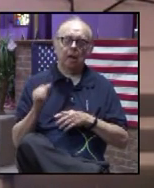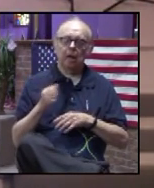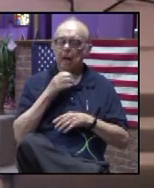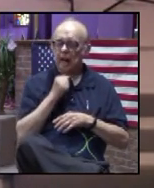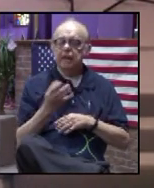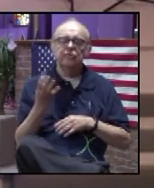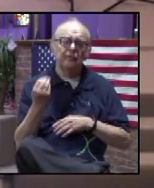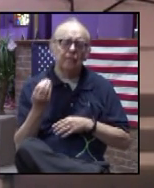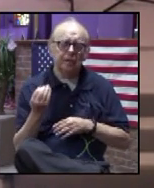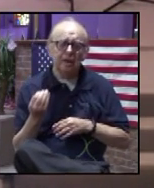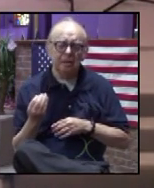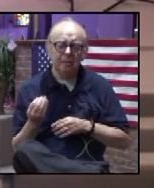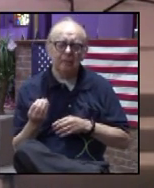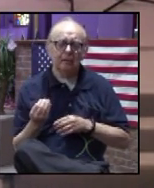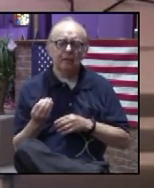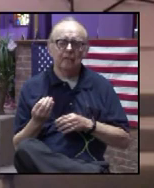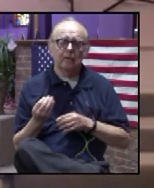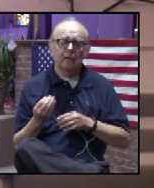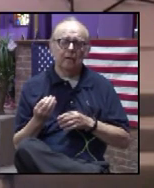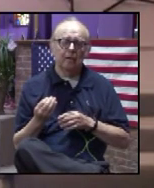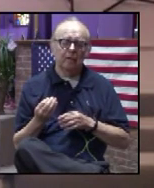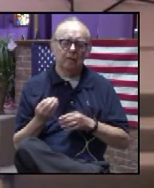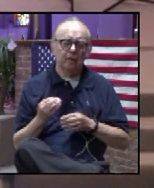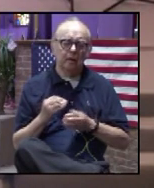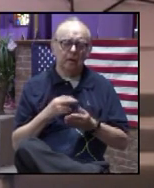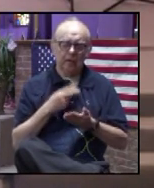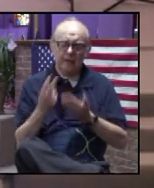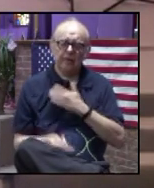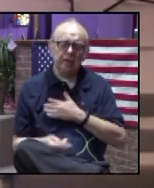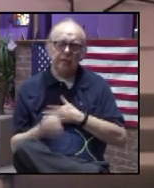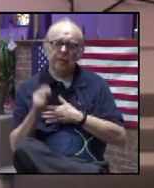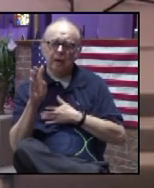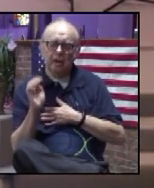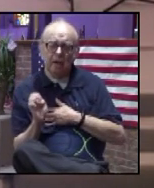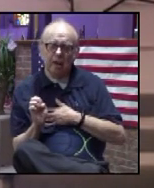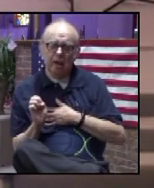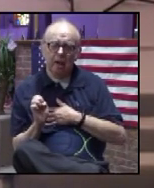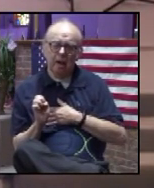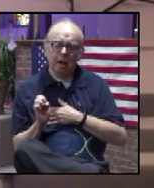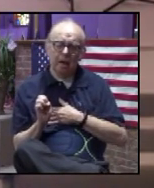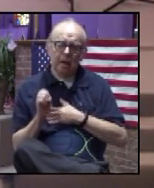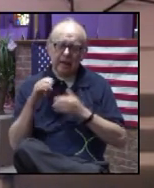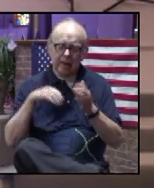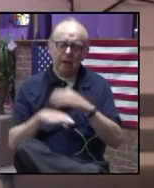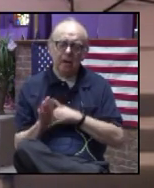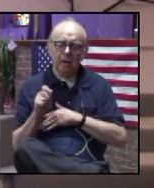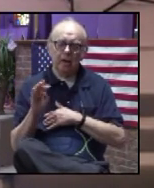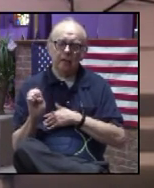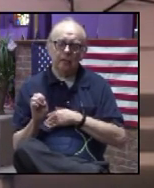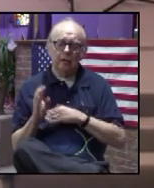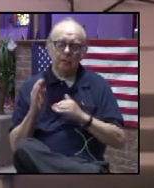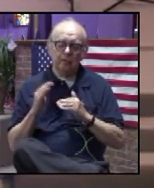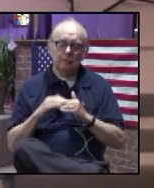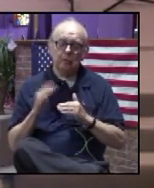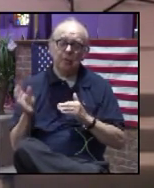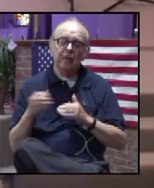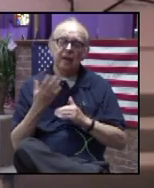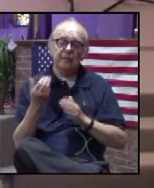14 years of age. He fell into the ice. It was in the ice for over 15